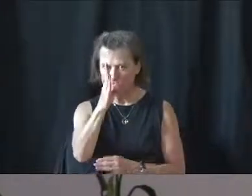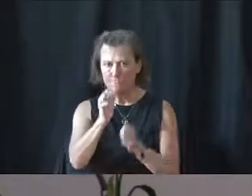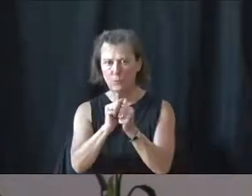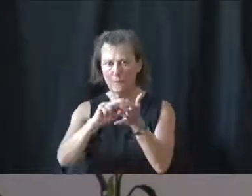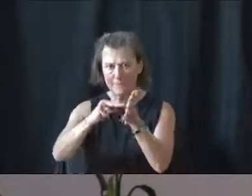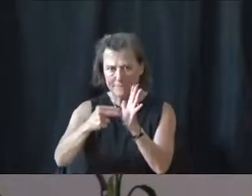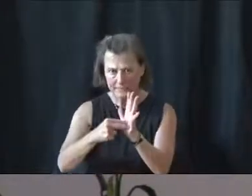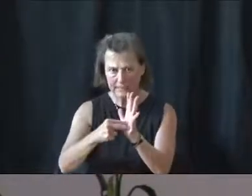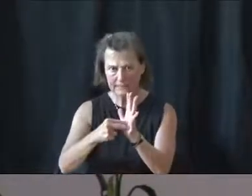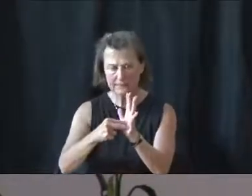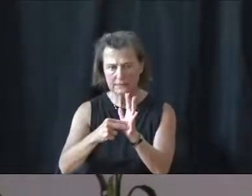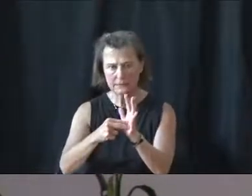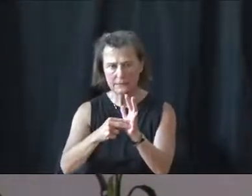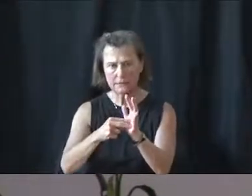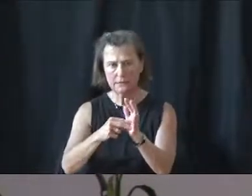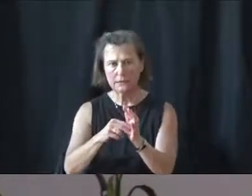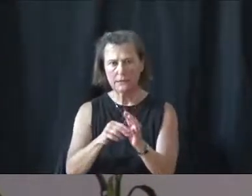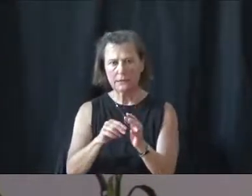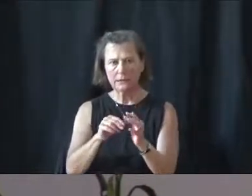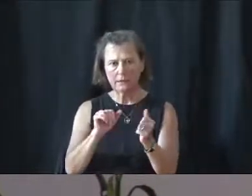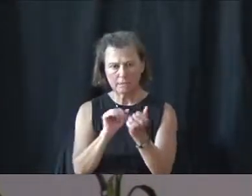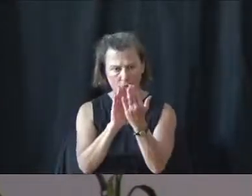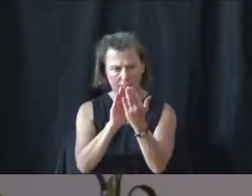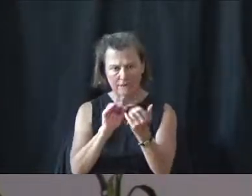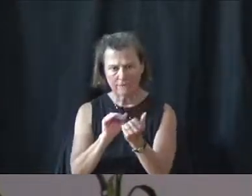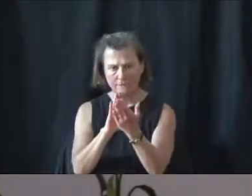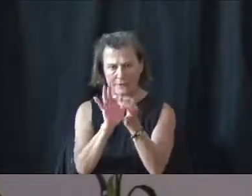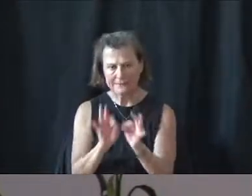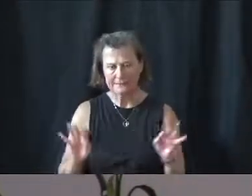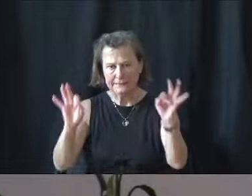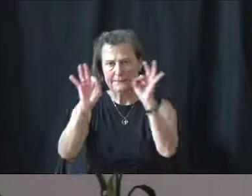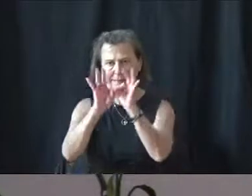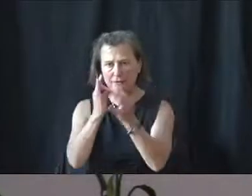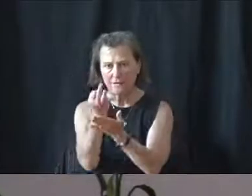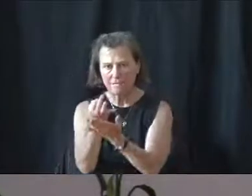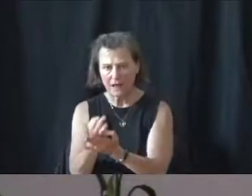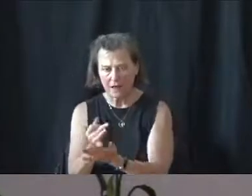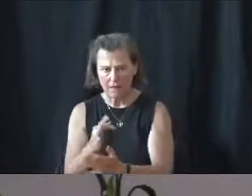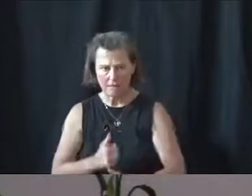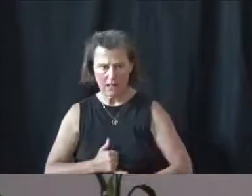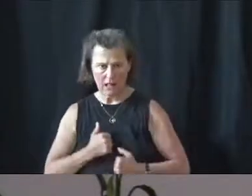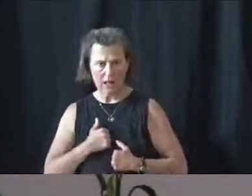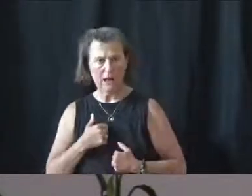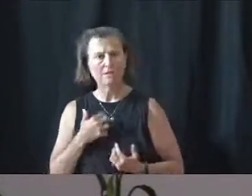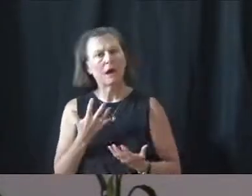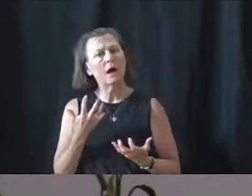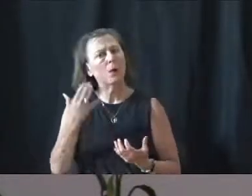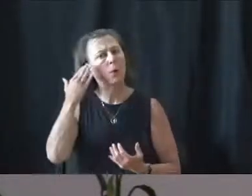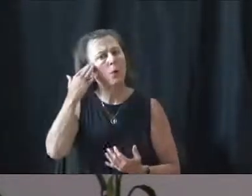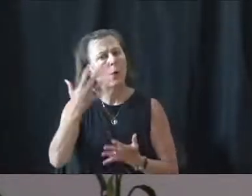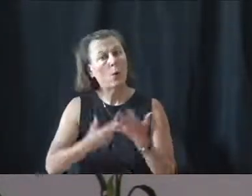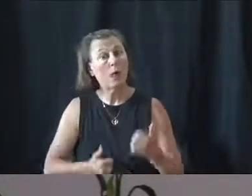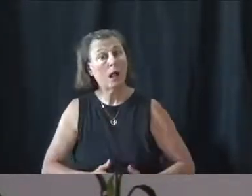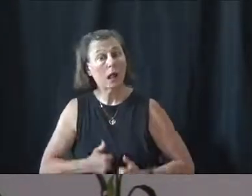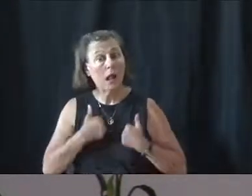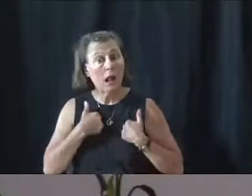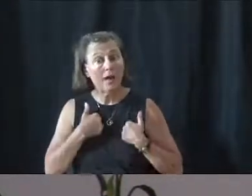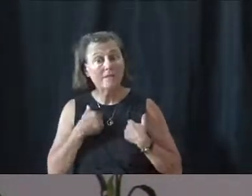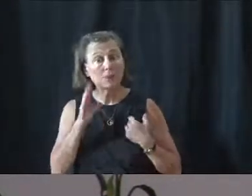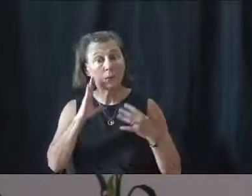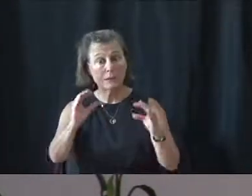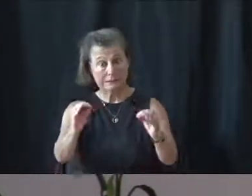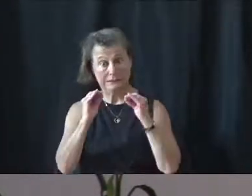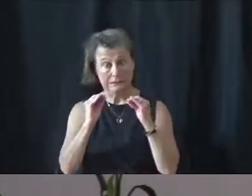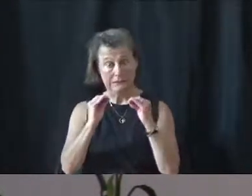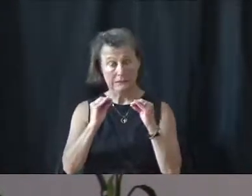front only the essential facts of life. I wish to learn what life has to teach and not,